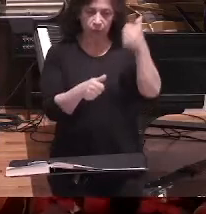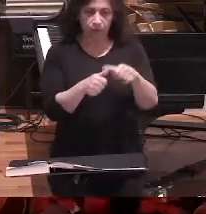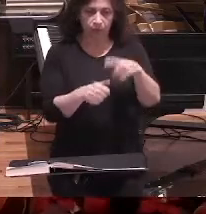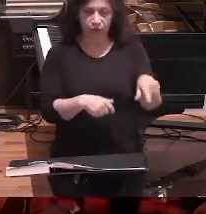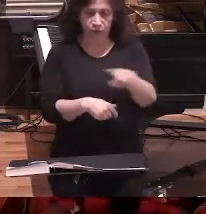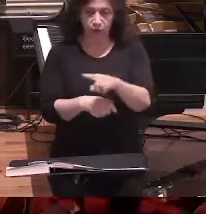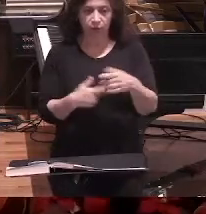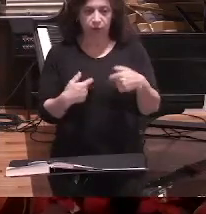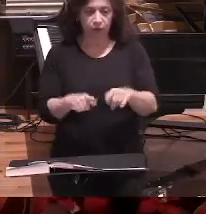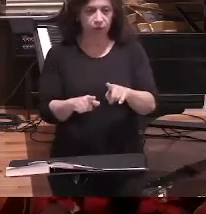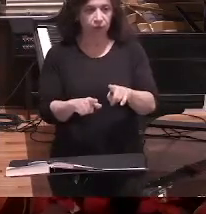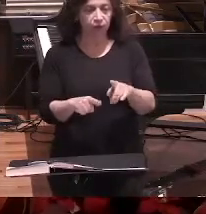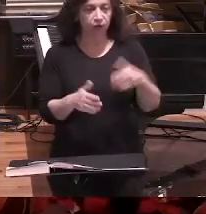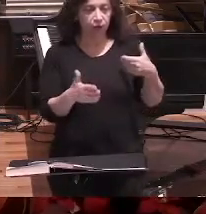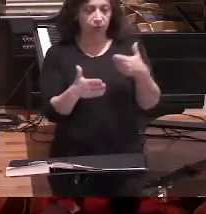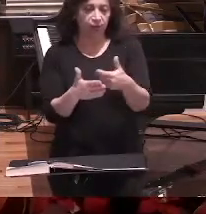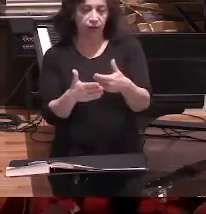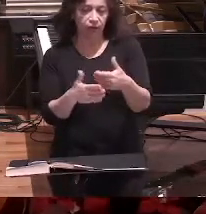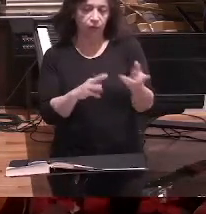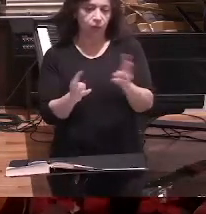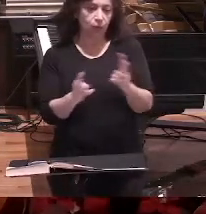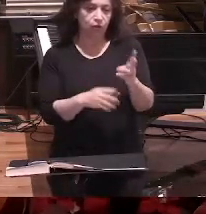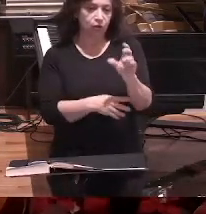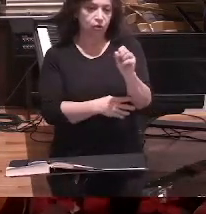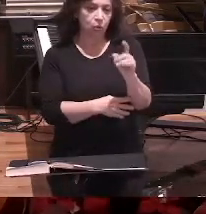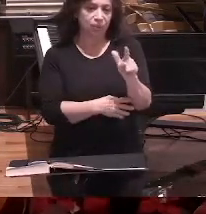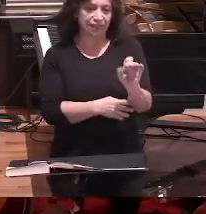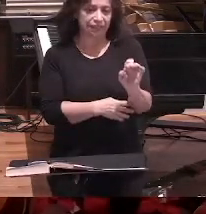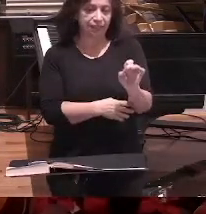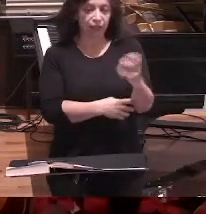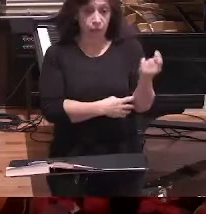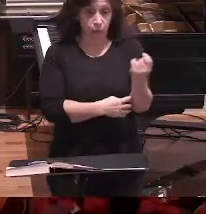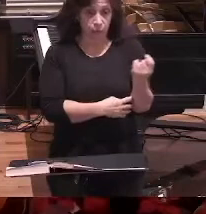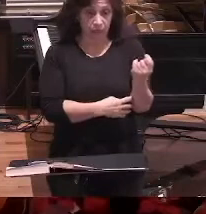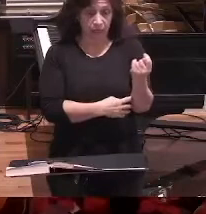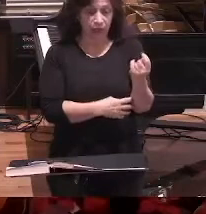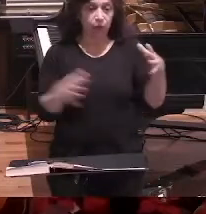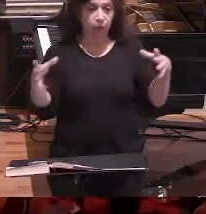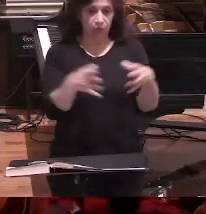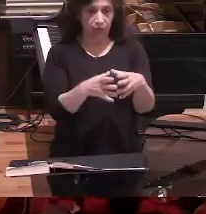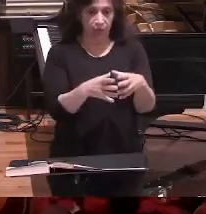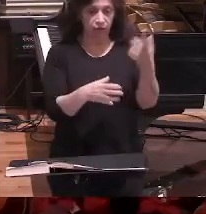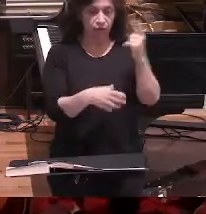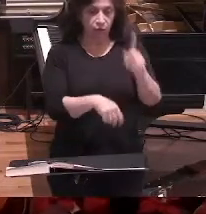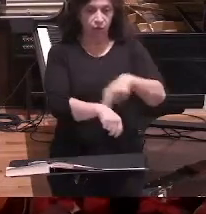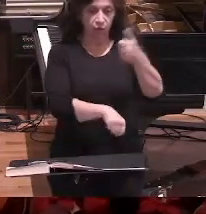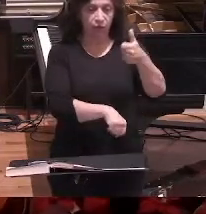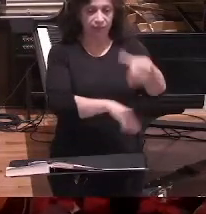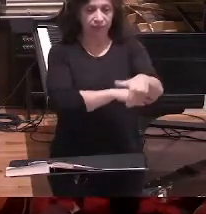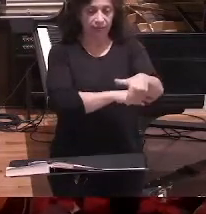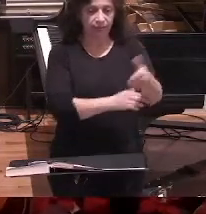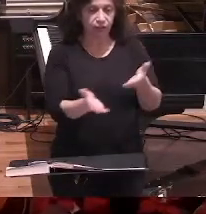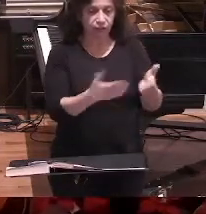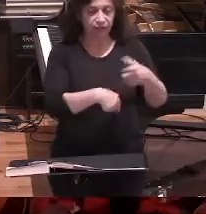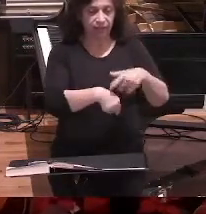you that as we draw near to the winter solstice on Tuesday, we will gather as a community for the longest night service